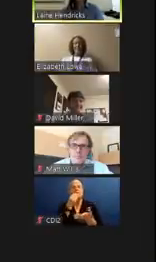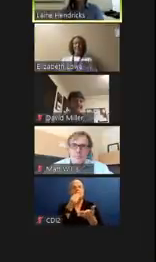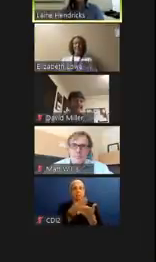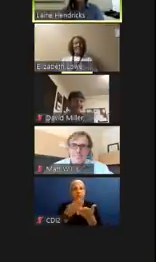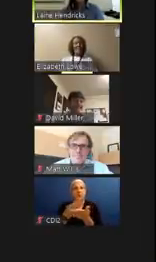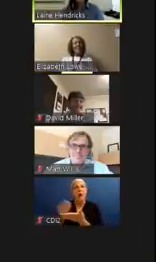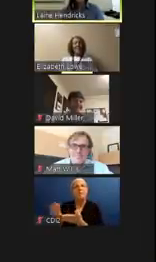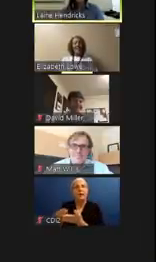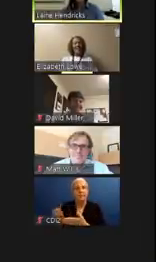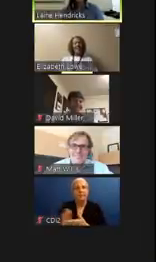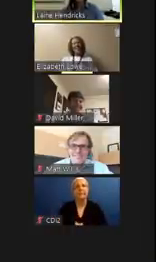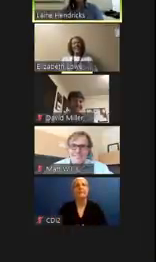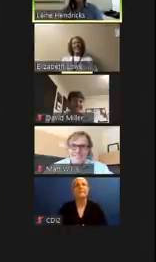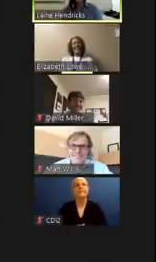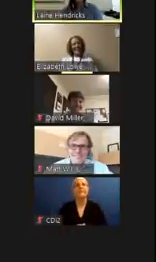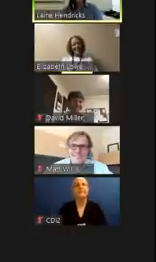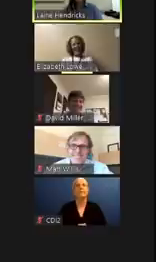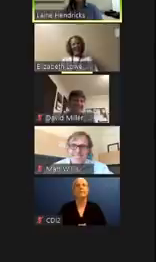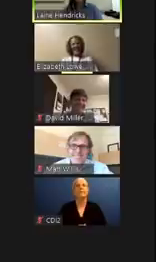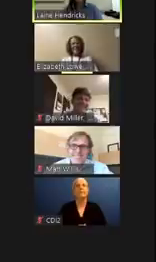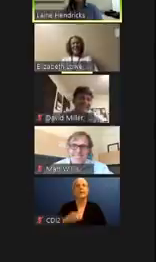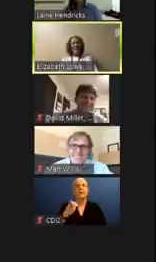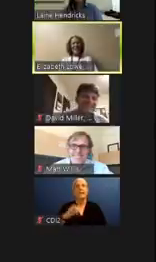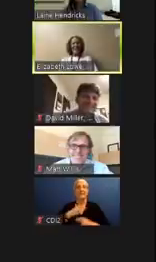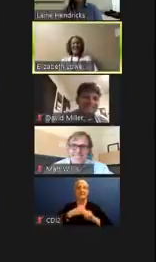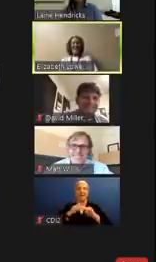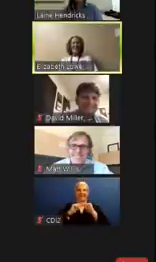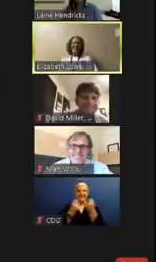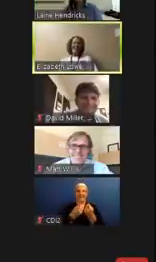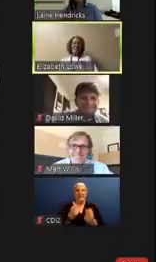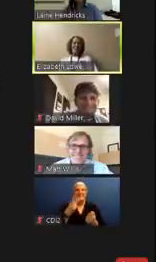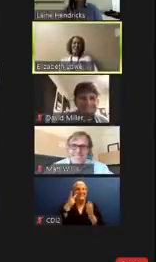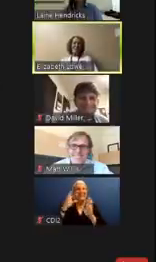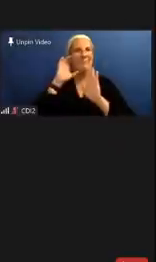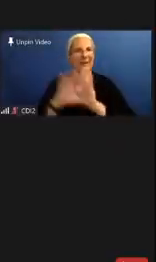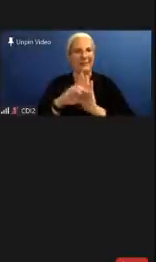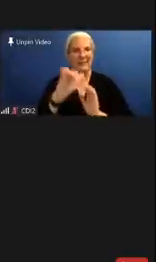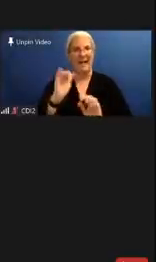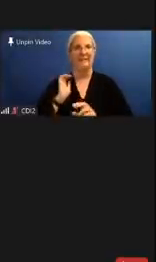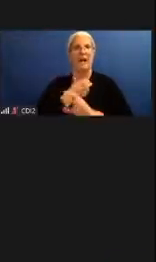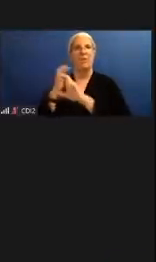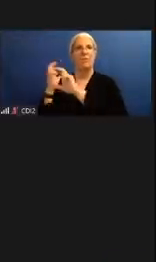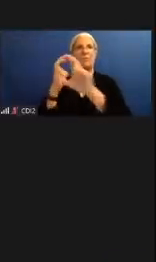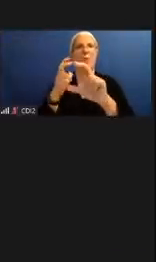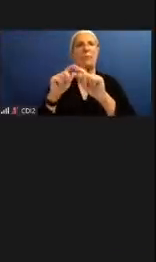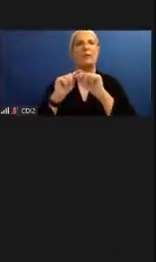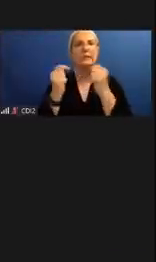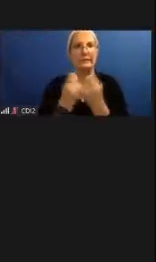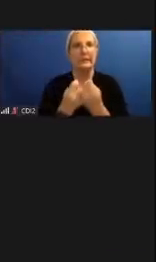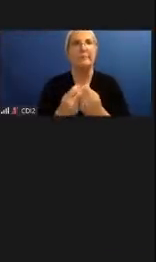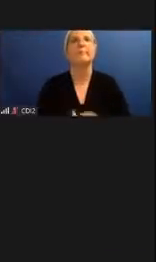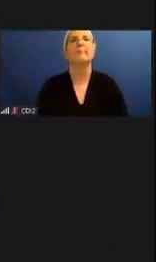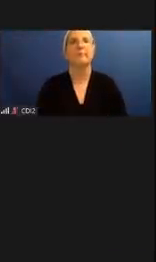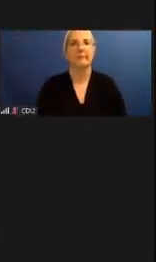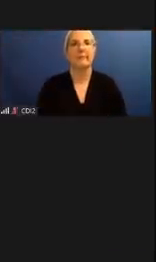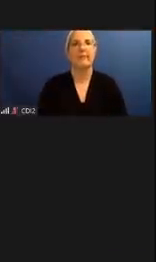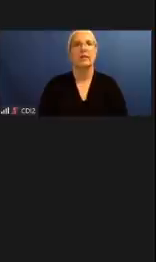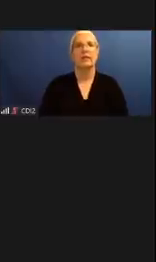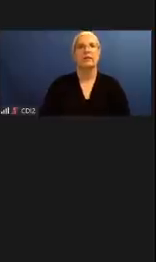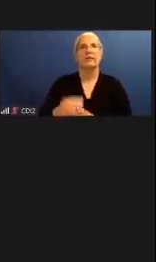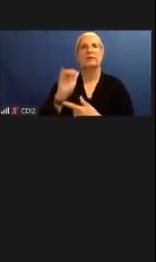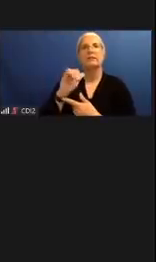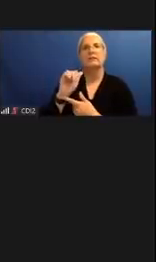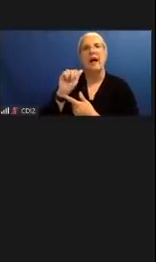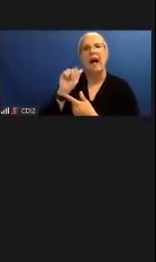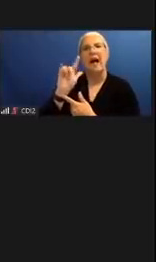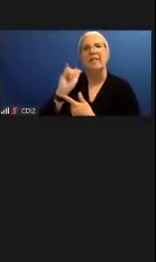my Canal team. There we are at the Canal Alliance. We're at the Canal Alliance every Wednesday and Friday. We've